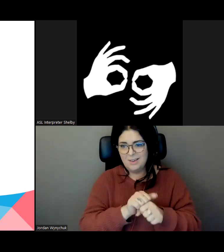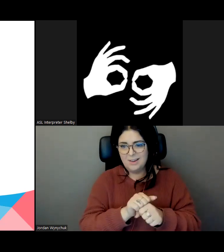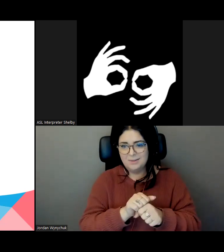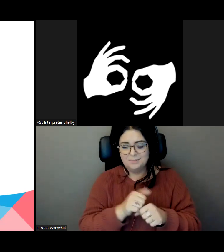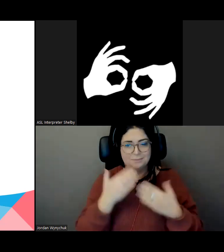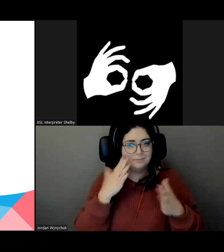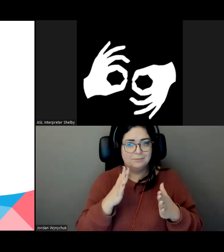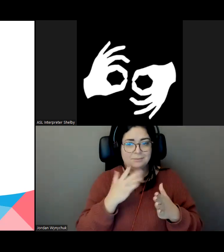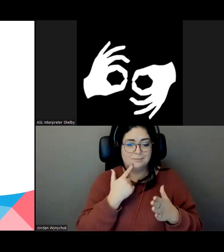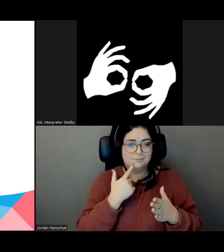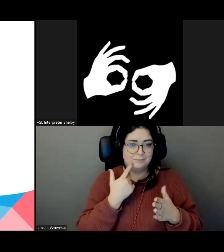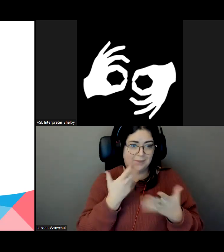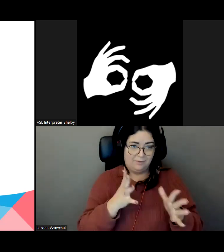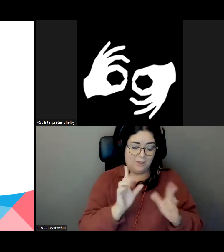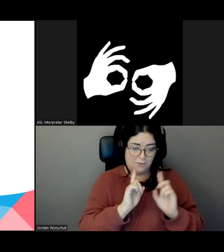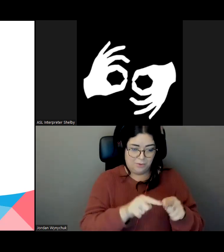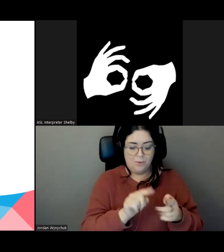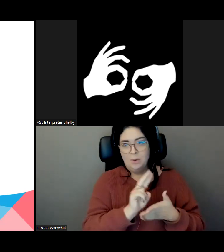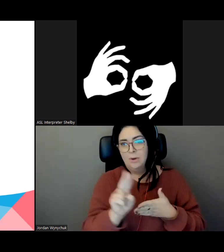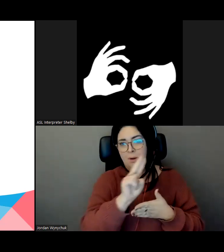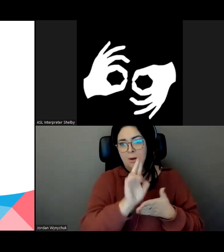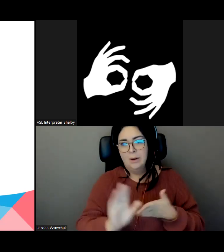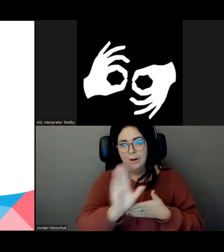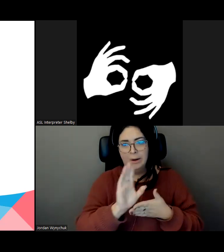could get a post-secondary education. I kind of had to